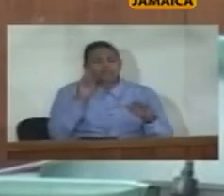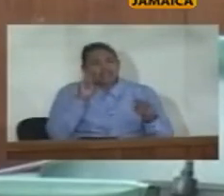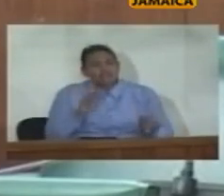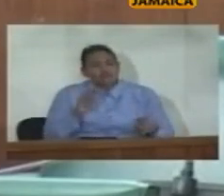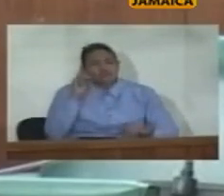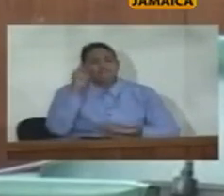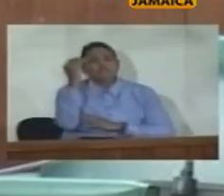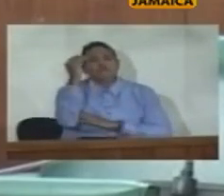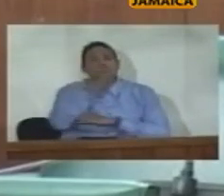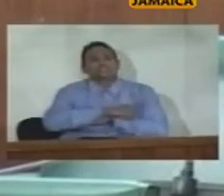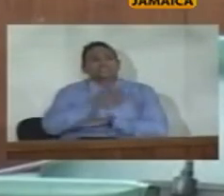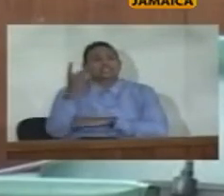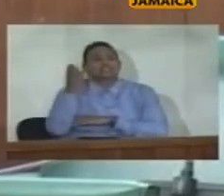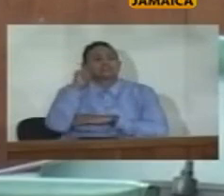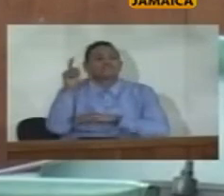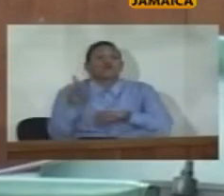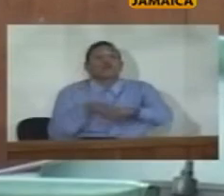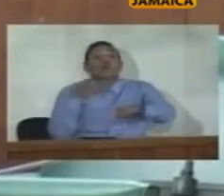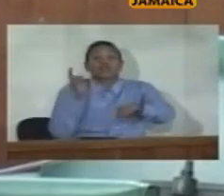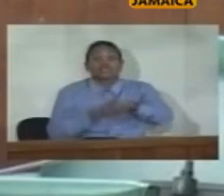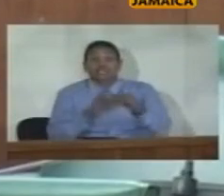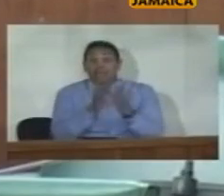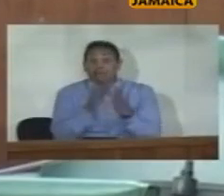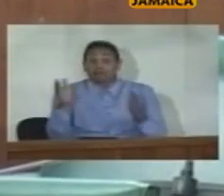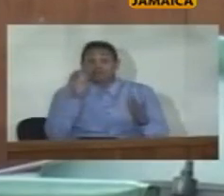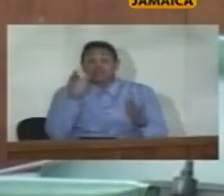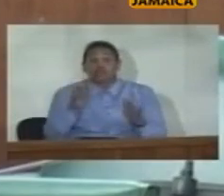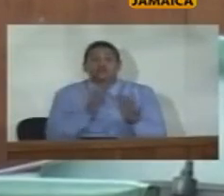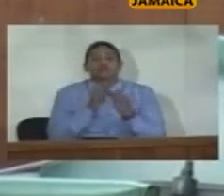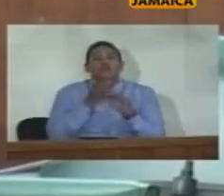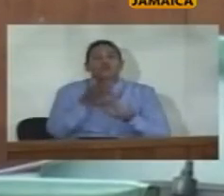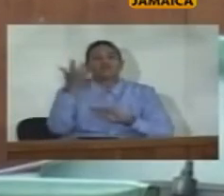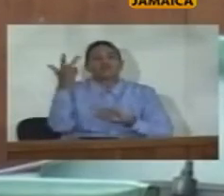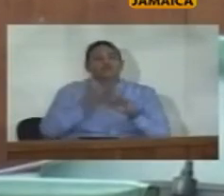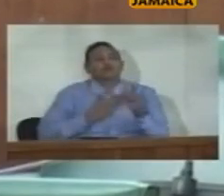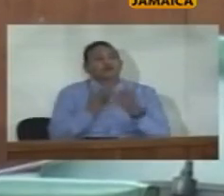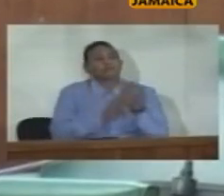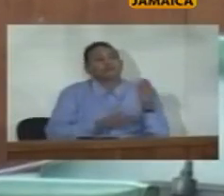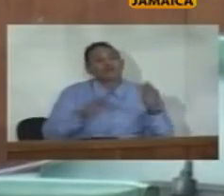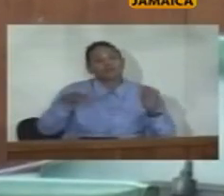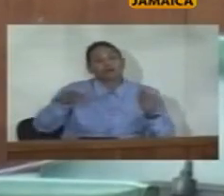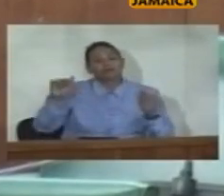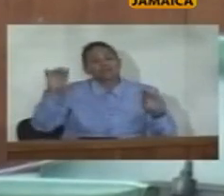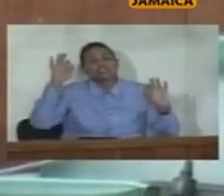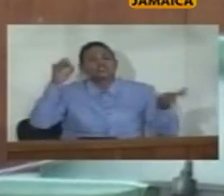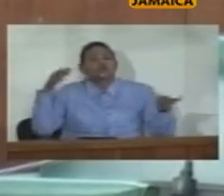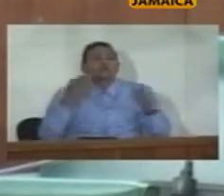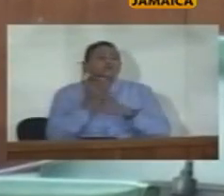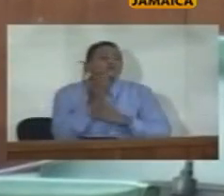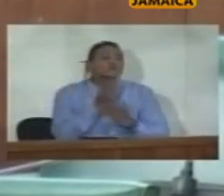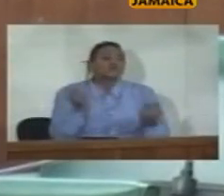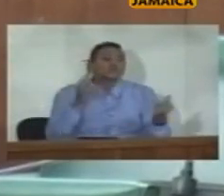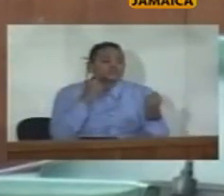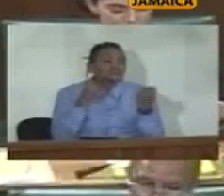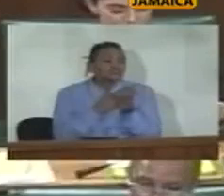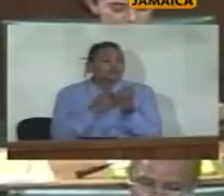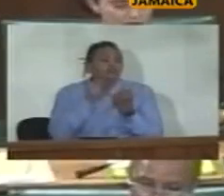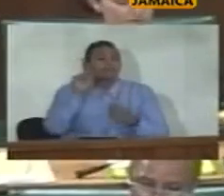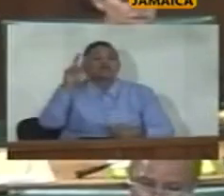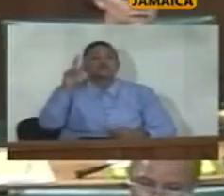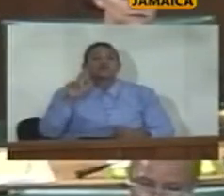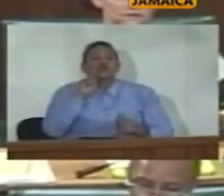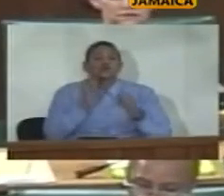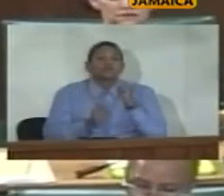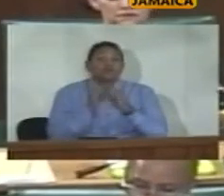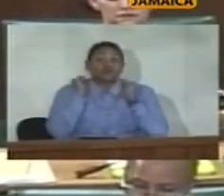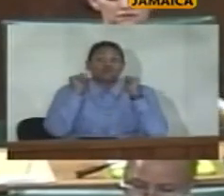14 days or for such longer period, not exceeding 3 months, as both Houses of Parliament may determine by a resolution supported by a 2/3 majority of